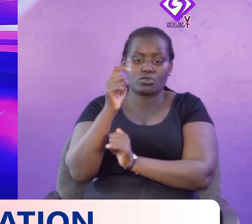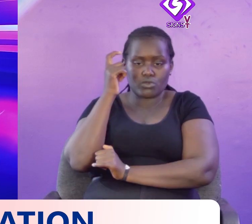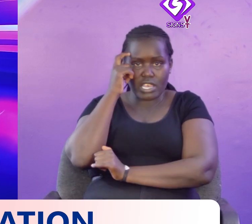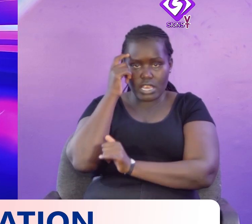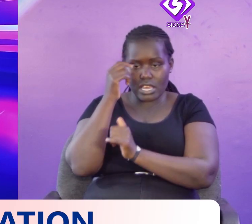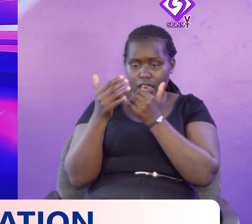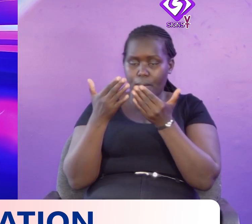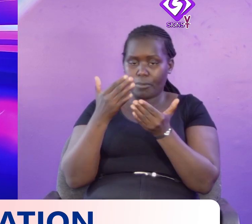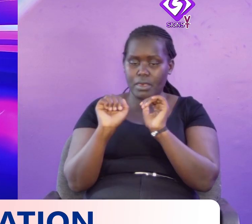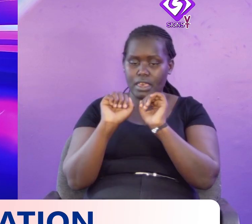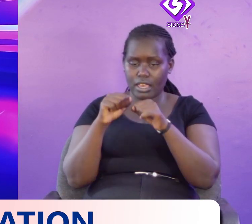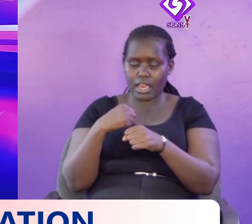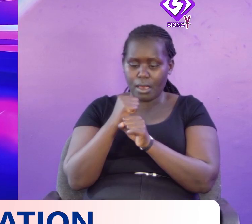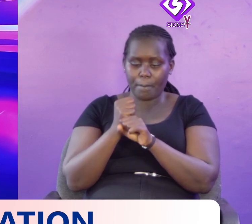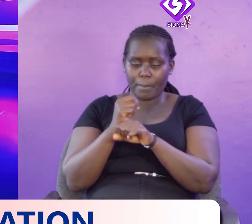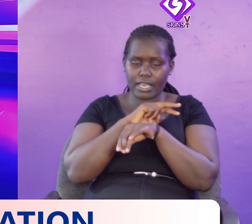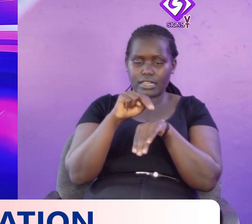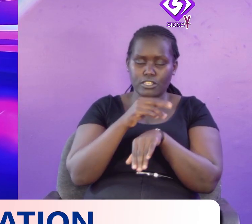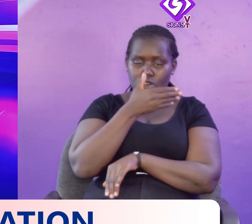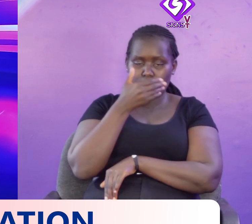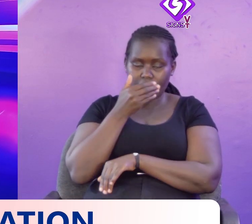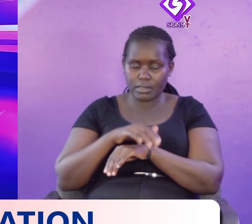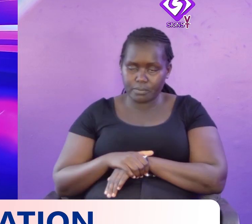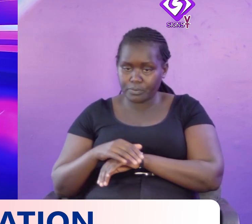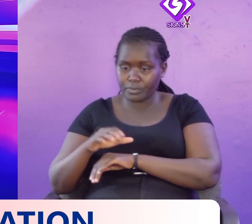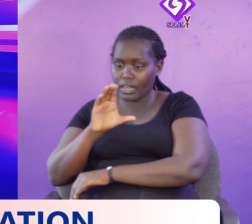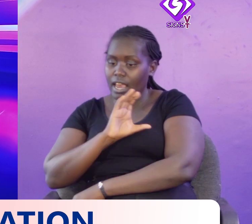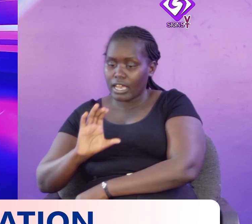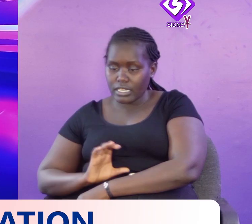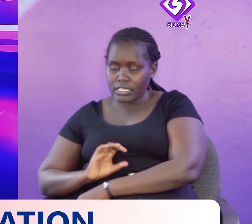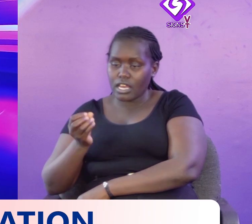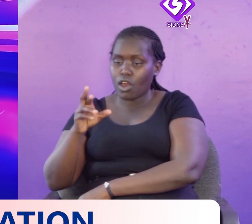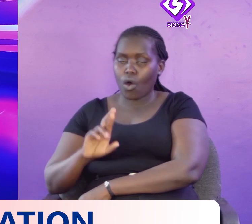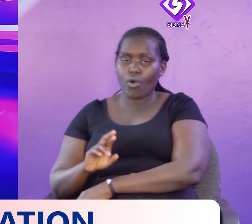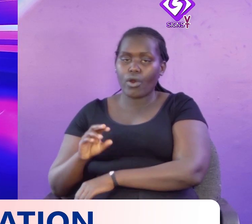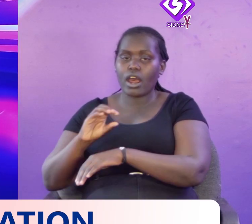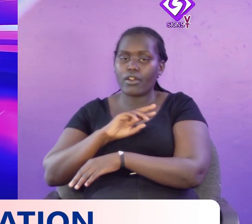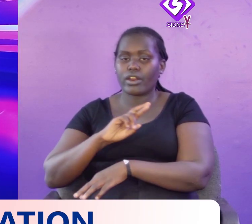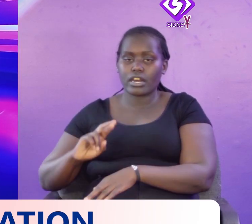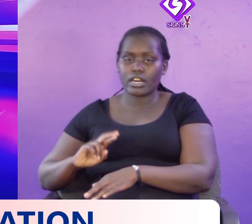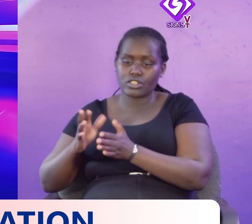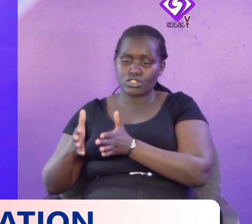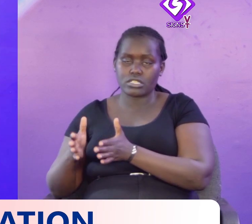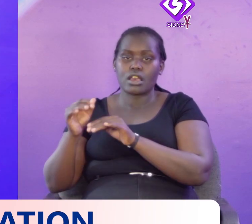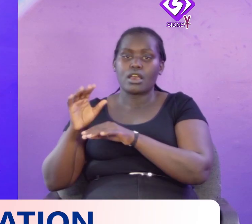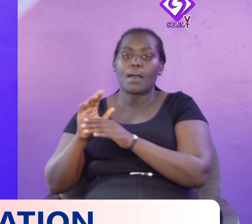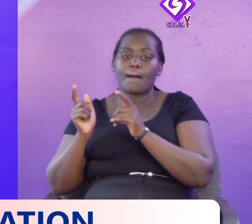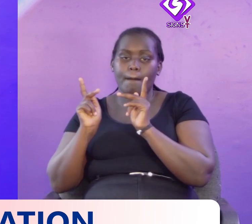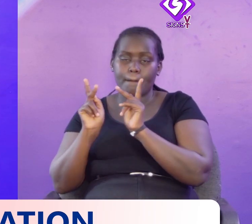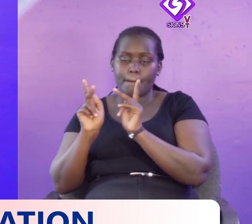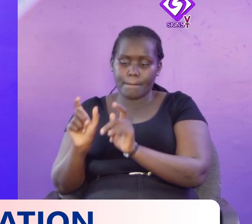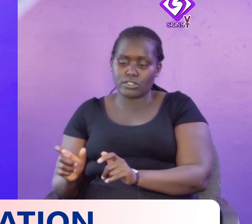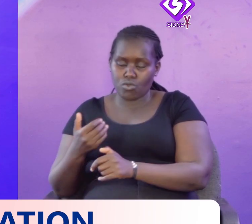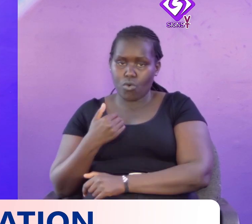this nation better. That is how it should be. Yes. A Christian or a religious person, whatever your religion is, you carry values. So long